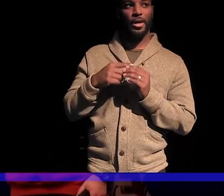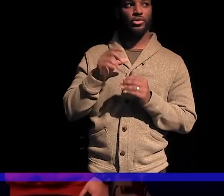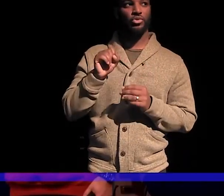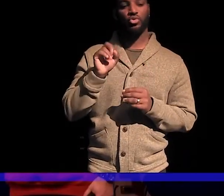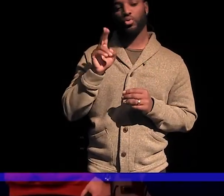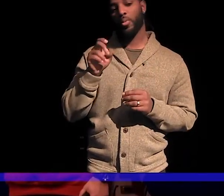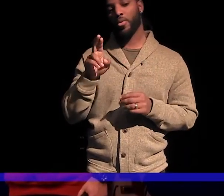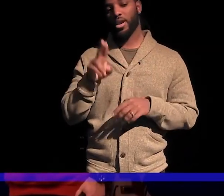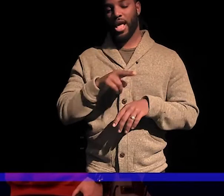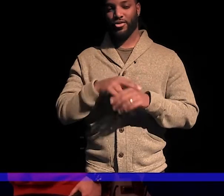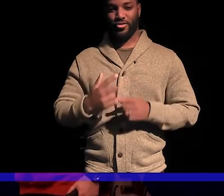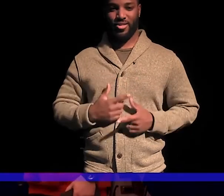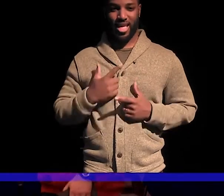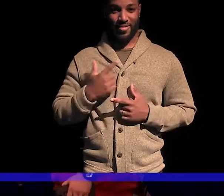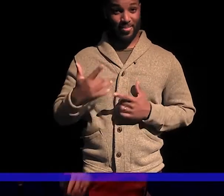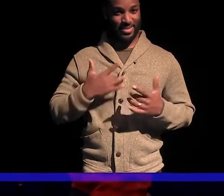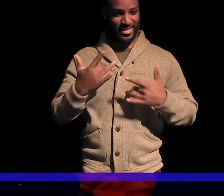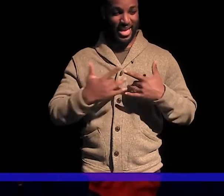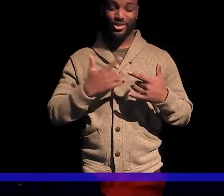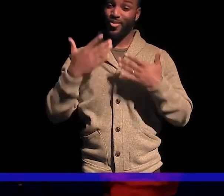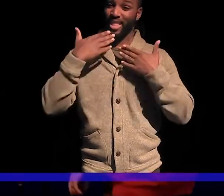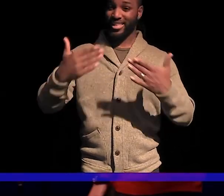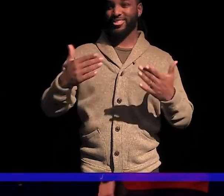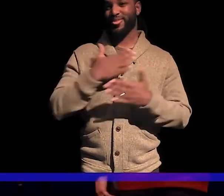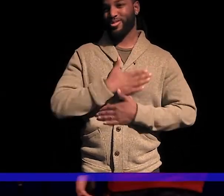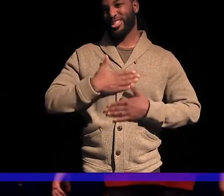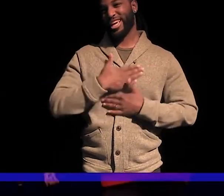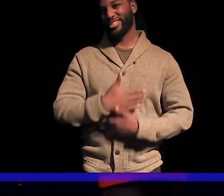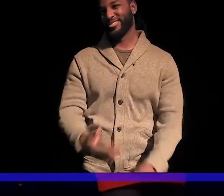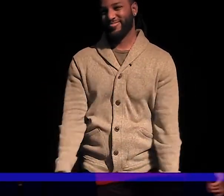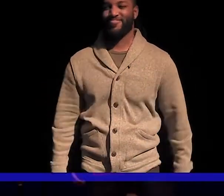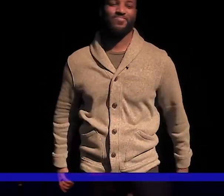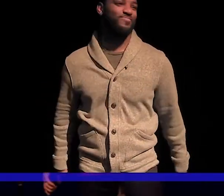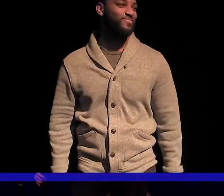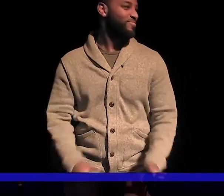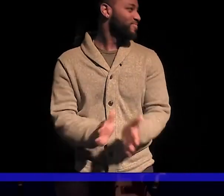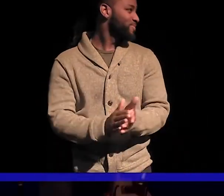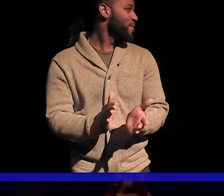supernatural life today. And I'm excited. So, amen. Thanks. Appreciate you.